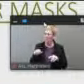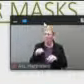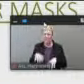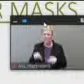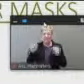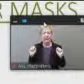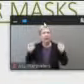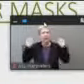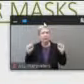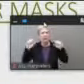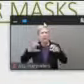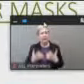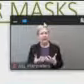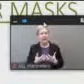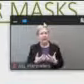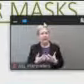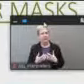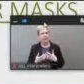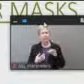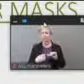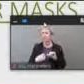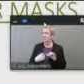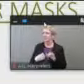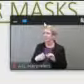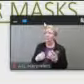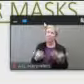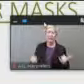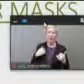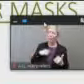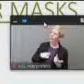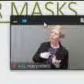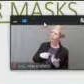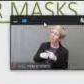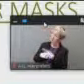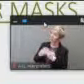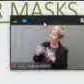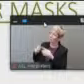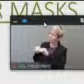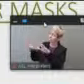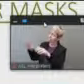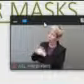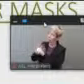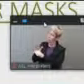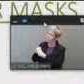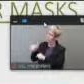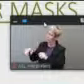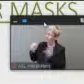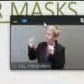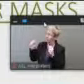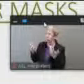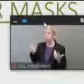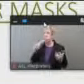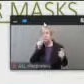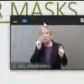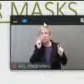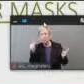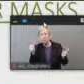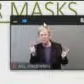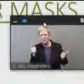so no one, I think, is really surprised that there was an outbreak of coronavirus as a result of